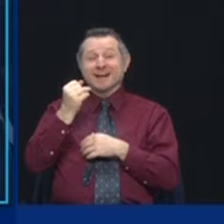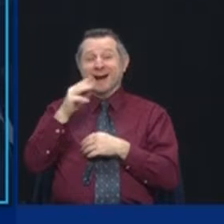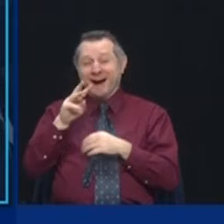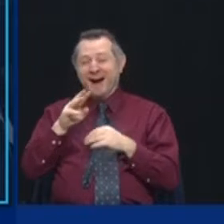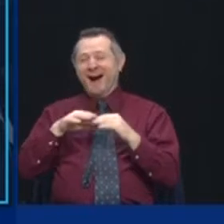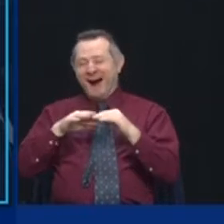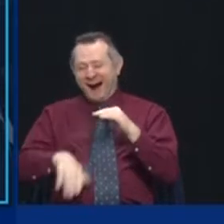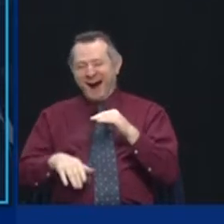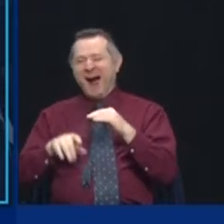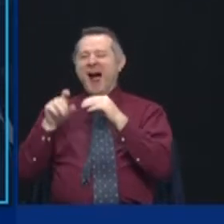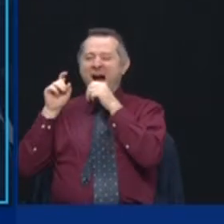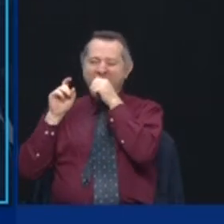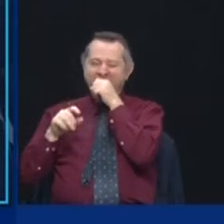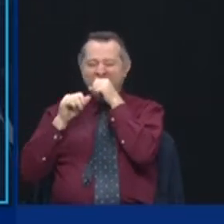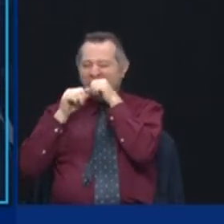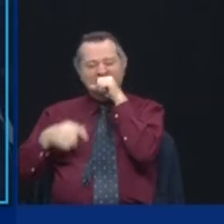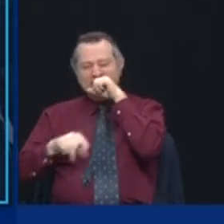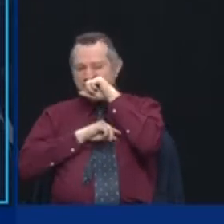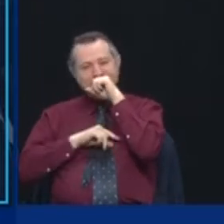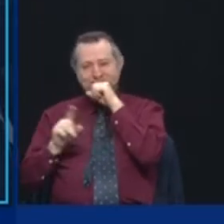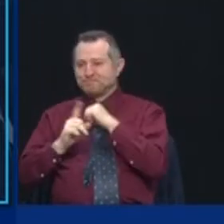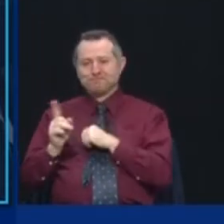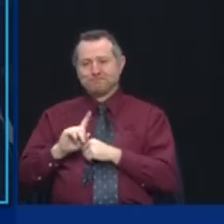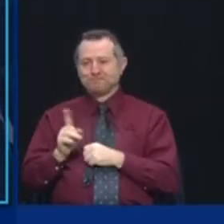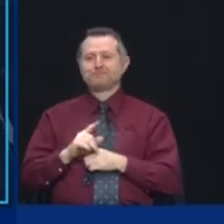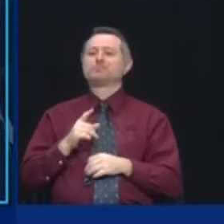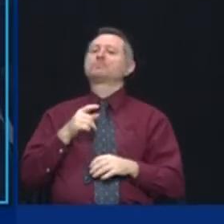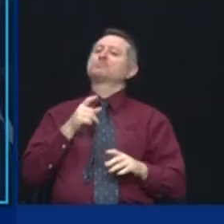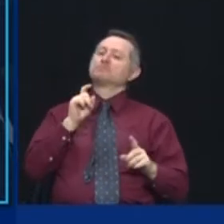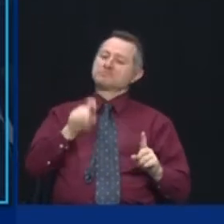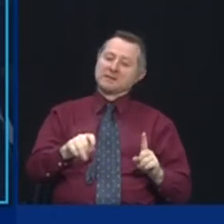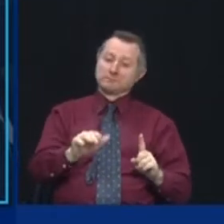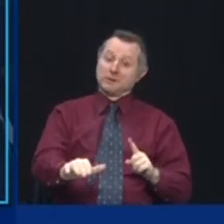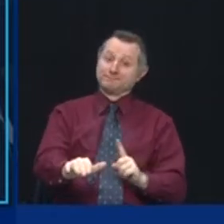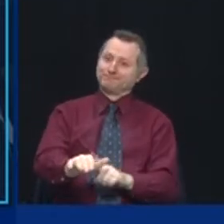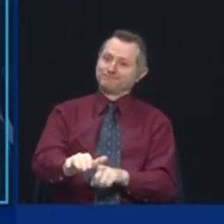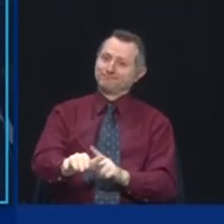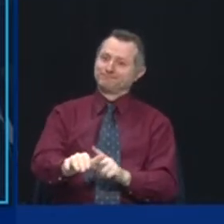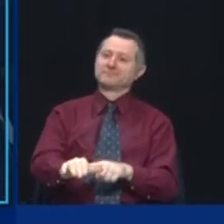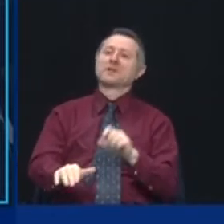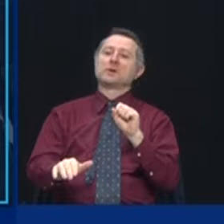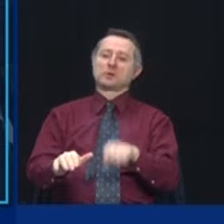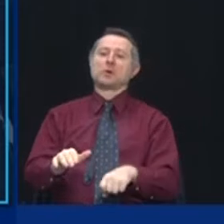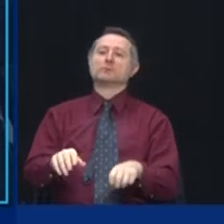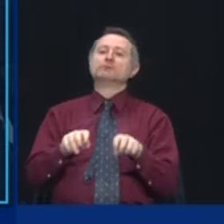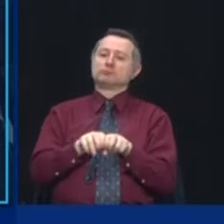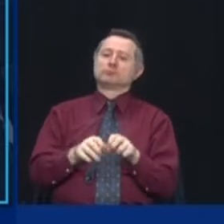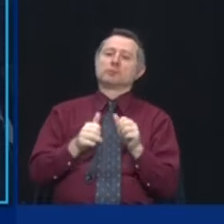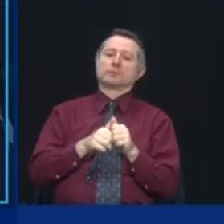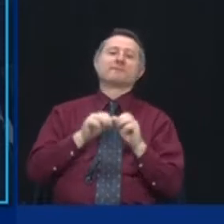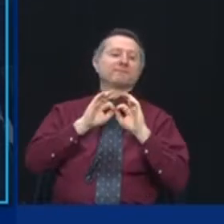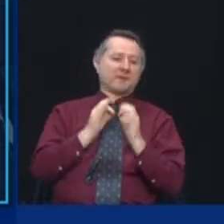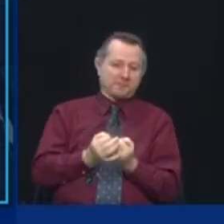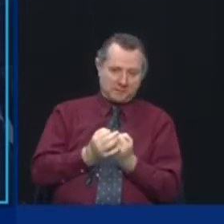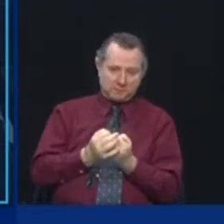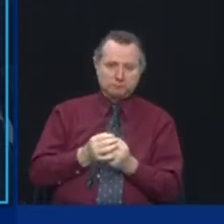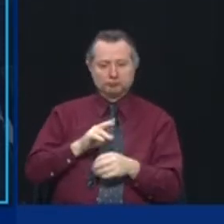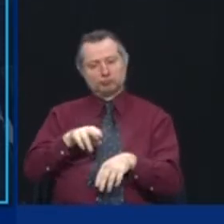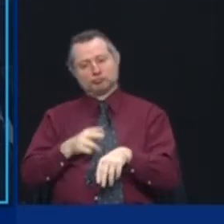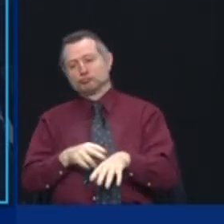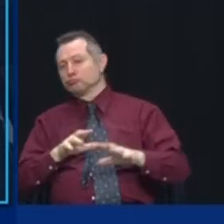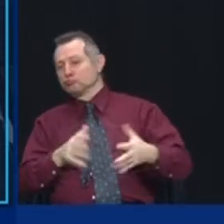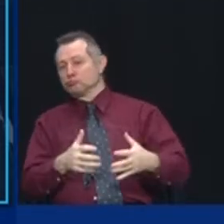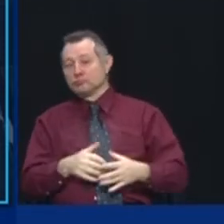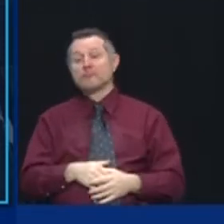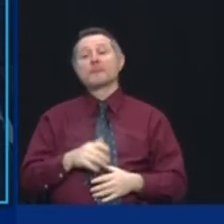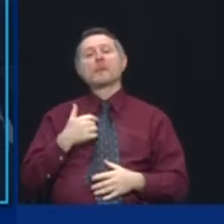not eligible, that child can be seated with the family. We ask them